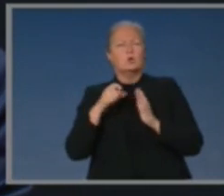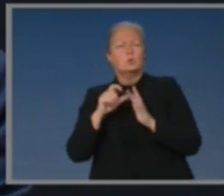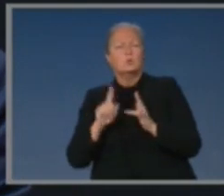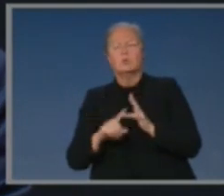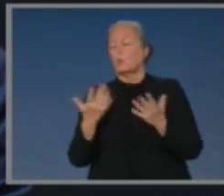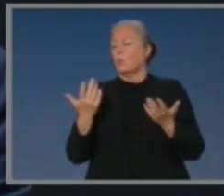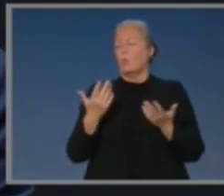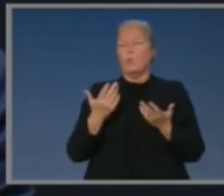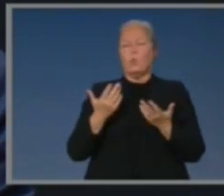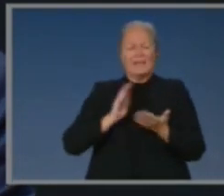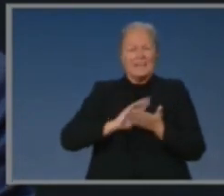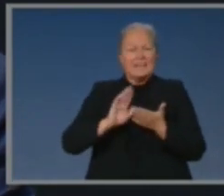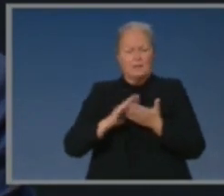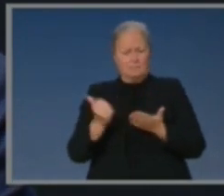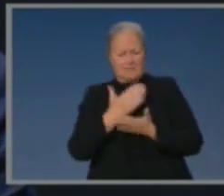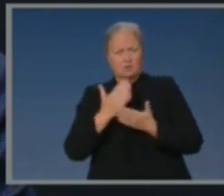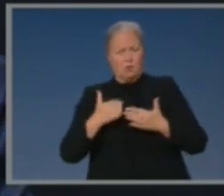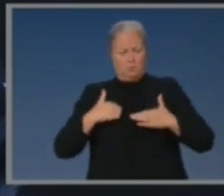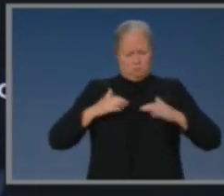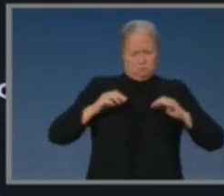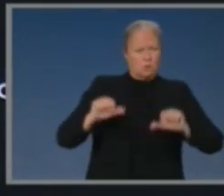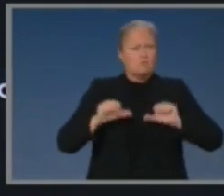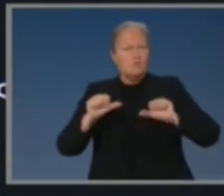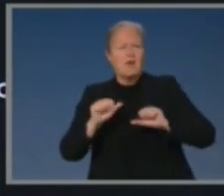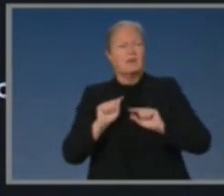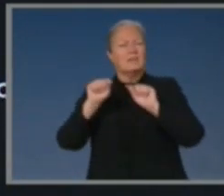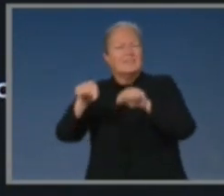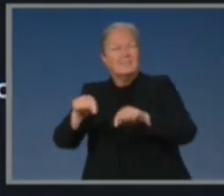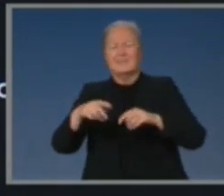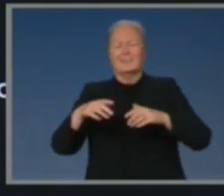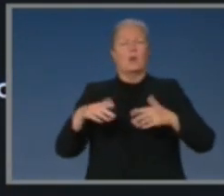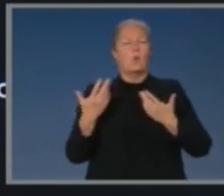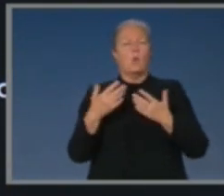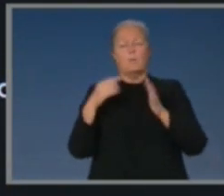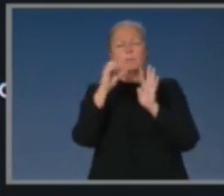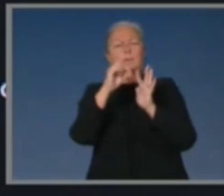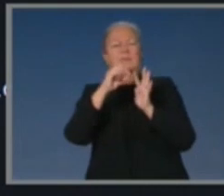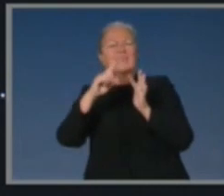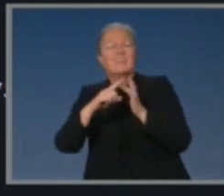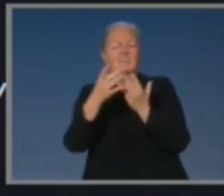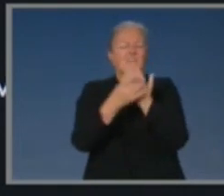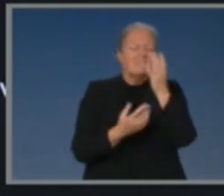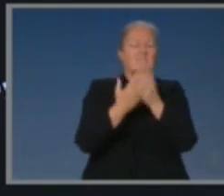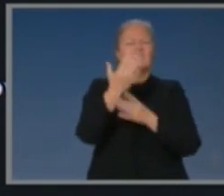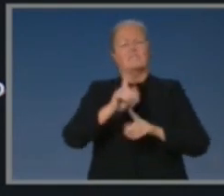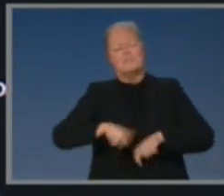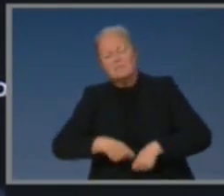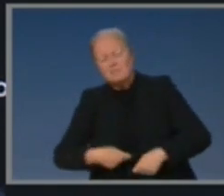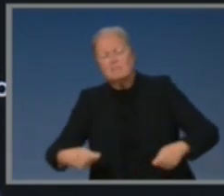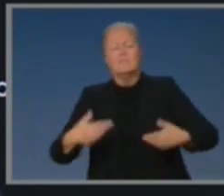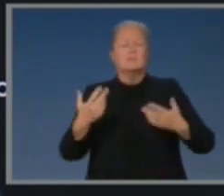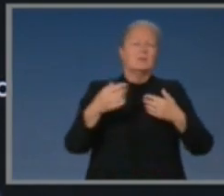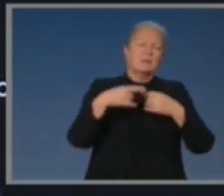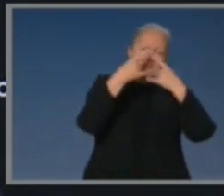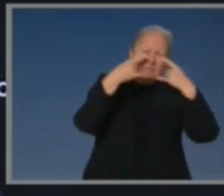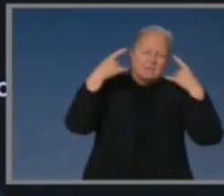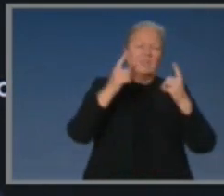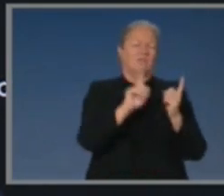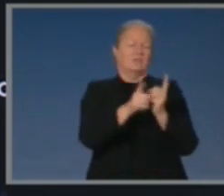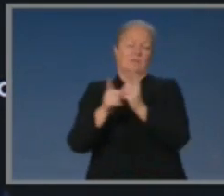cleaning, personal protective equipment. So it's the largest repository of information that we will have available to ensure that there's